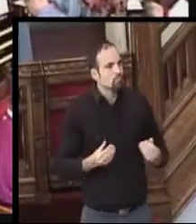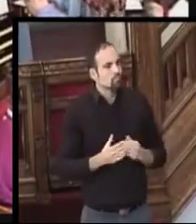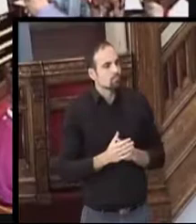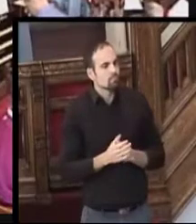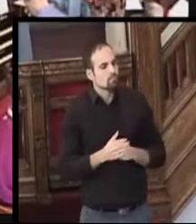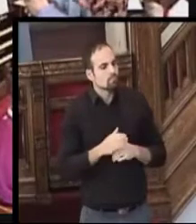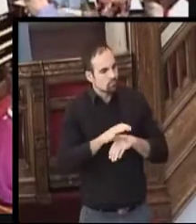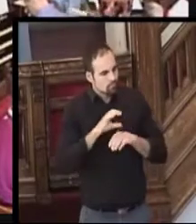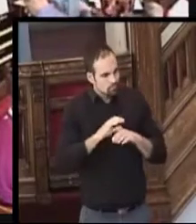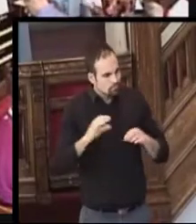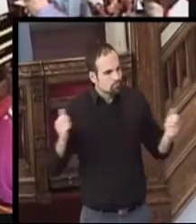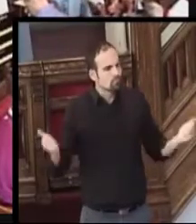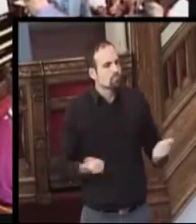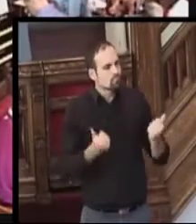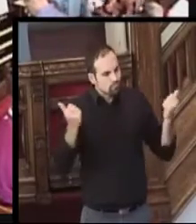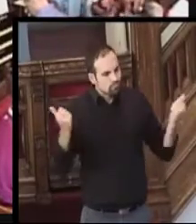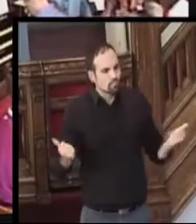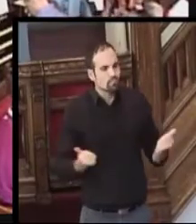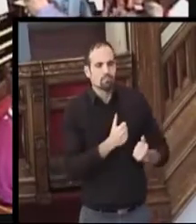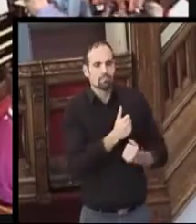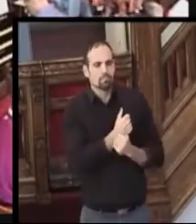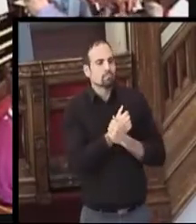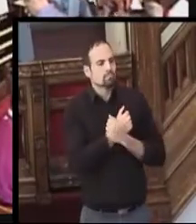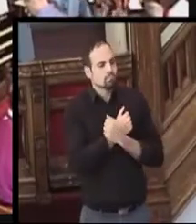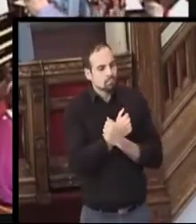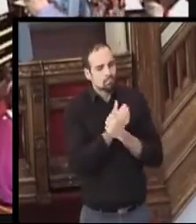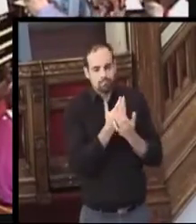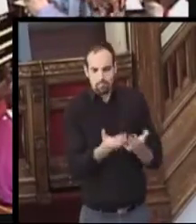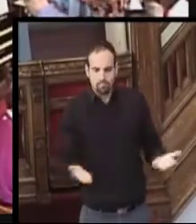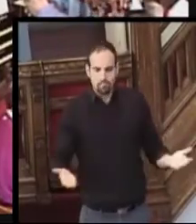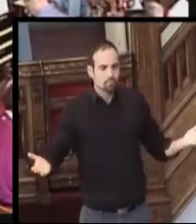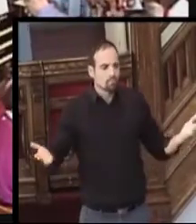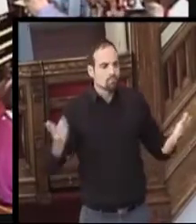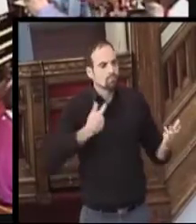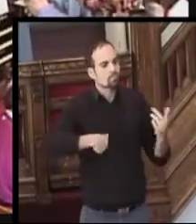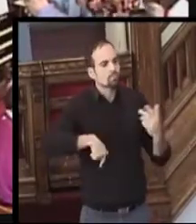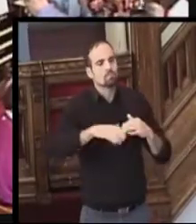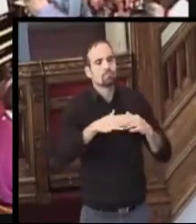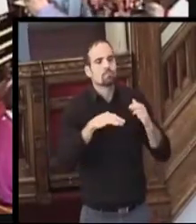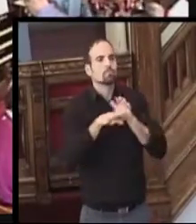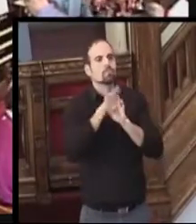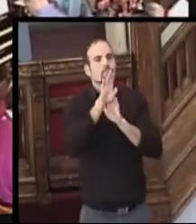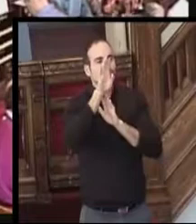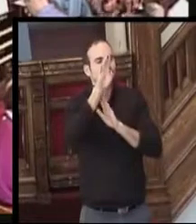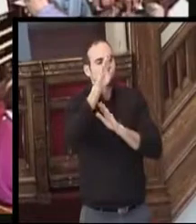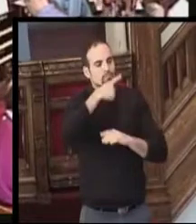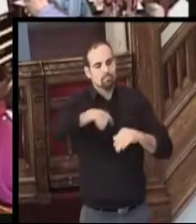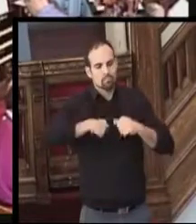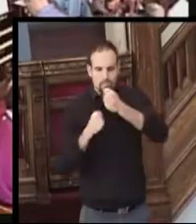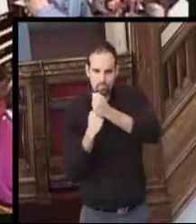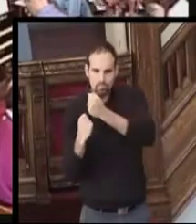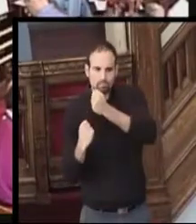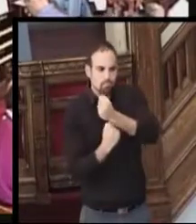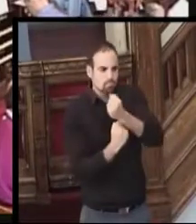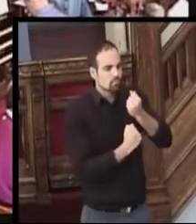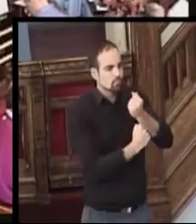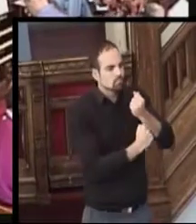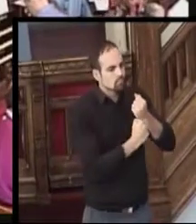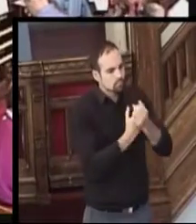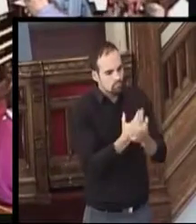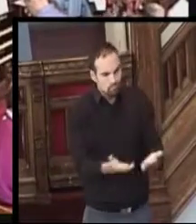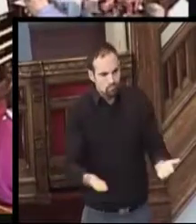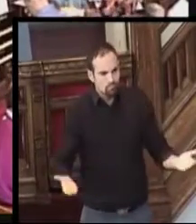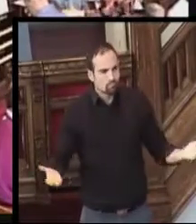Church with endless love, and we shall be its sure foundation. It shall